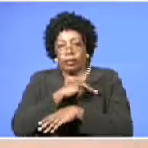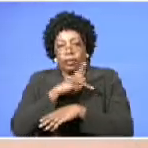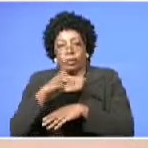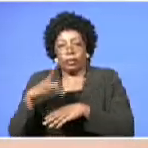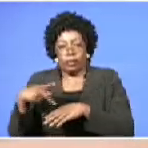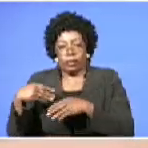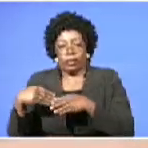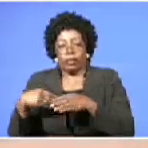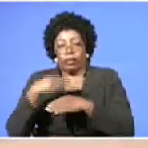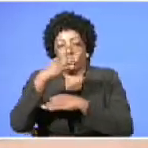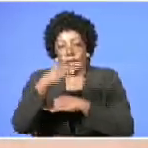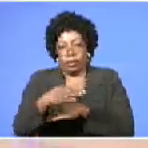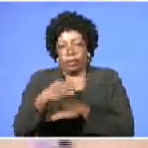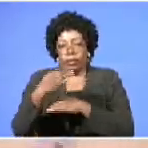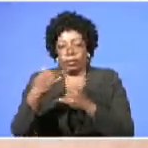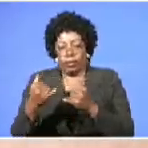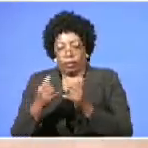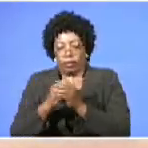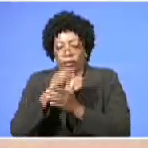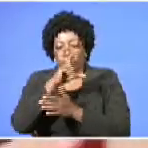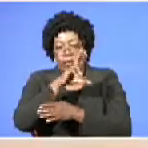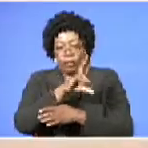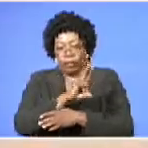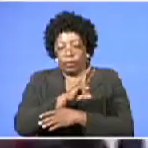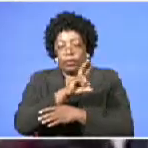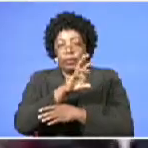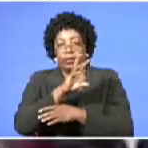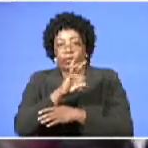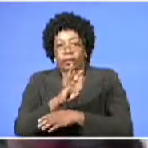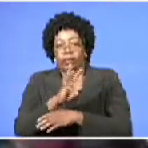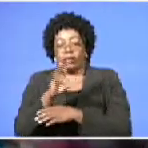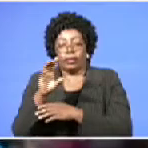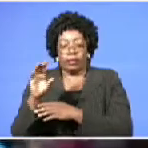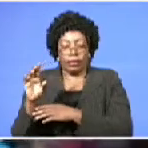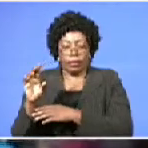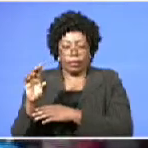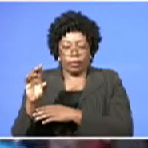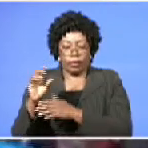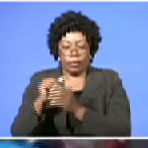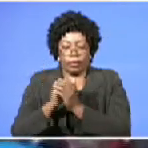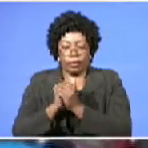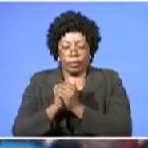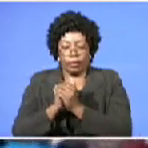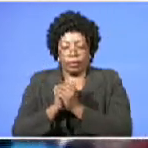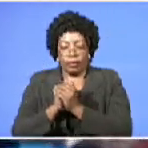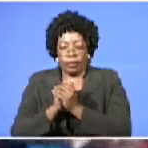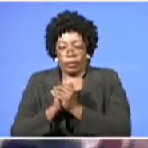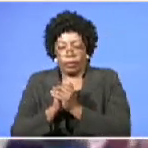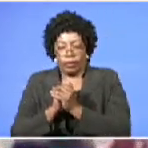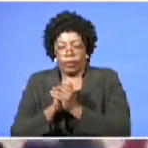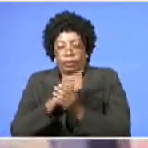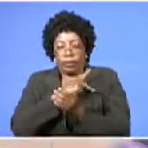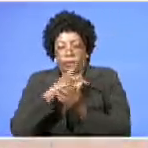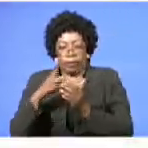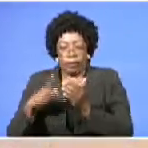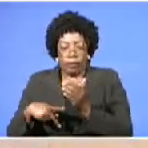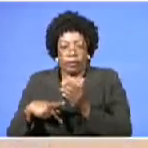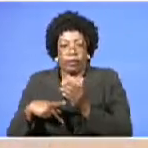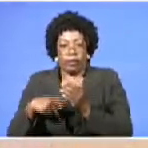the lead and going up 76-70 heading to the fourth. That final quarter back and forth, but the Kings would pull it